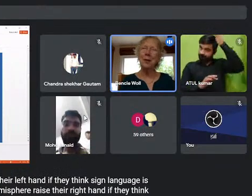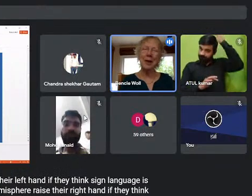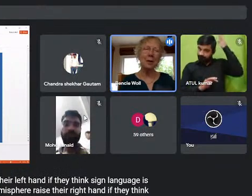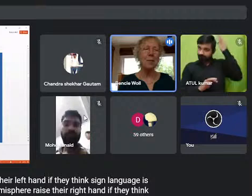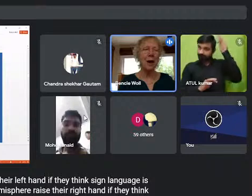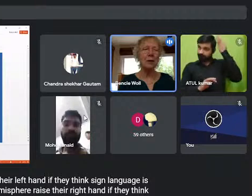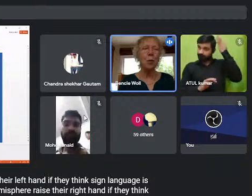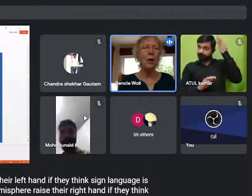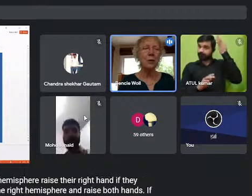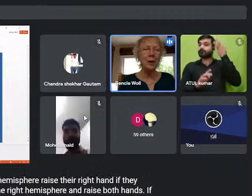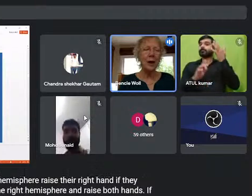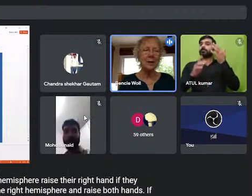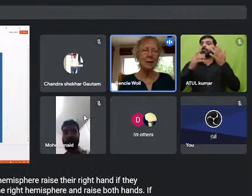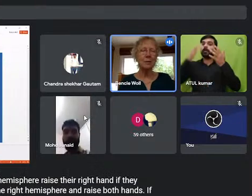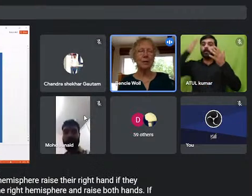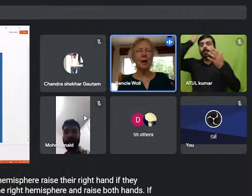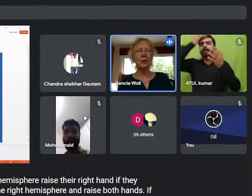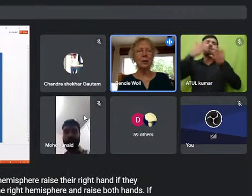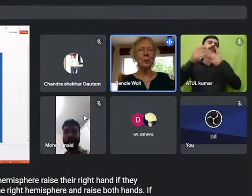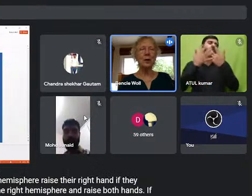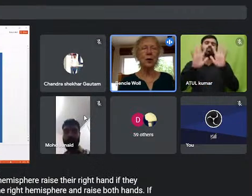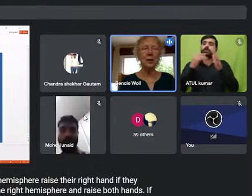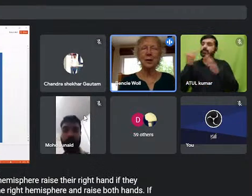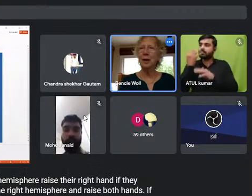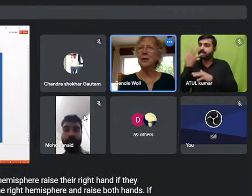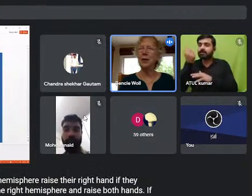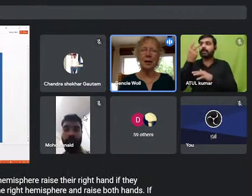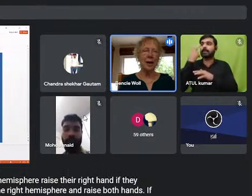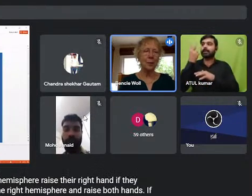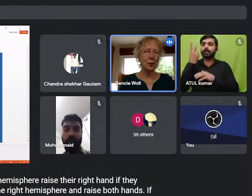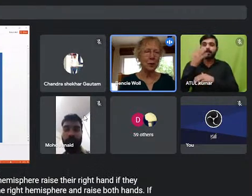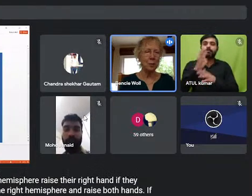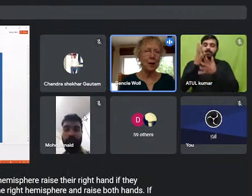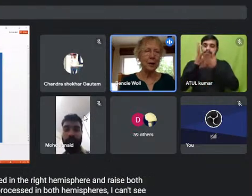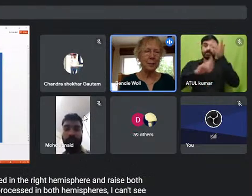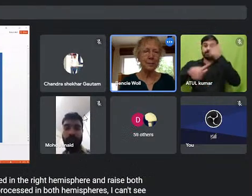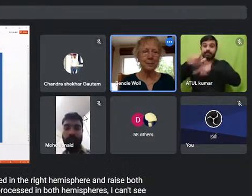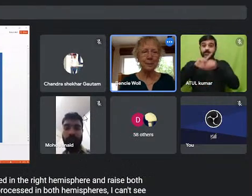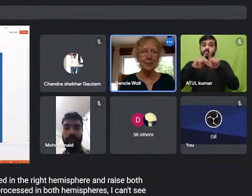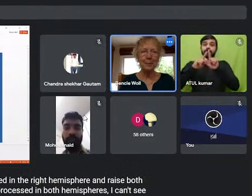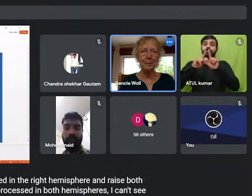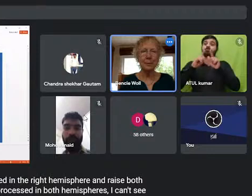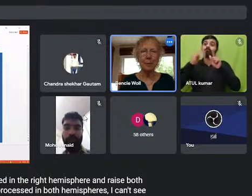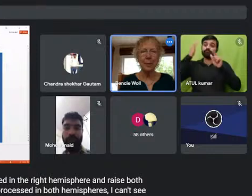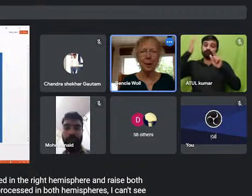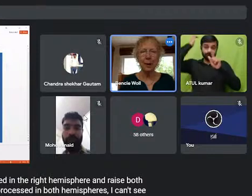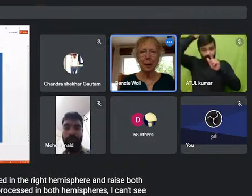So bearing that in mind, what are we likely to find when we look at sign language in the brain?